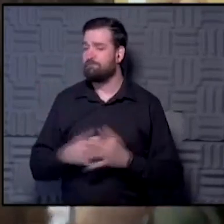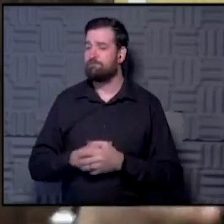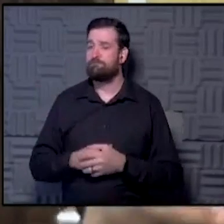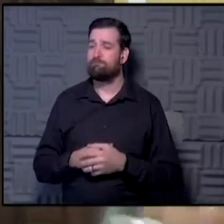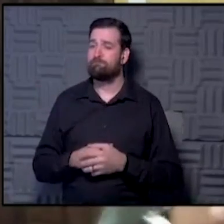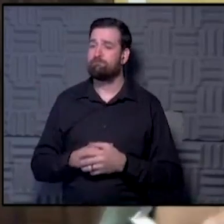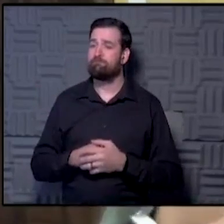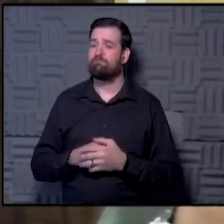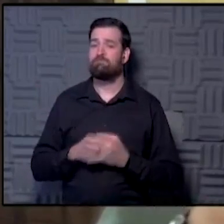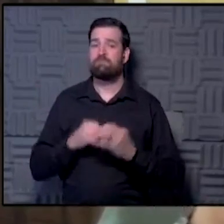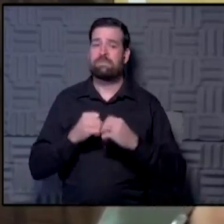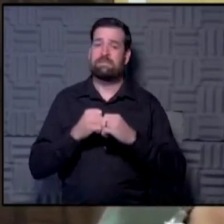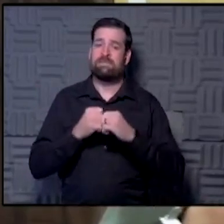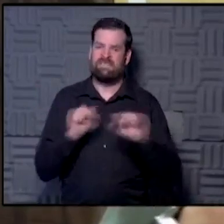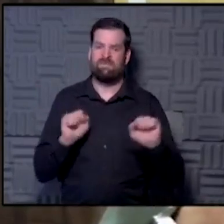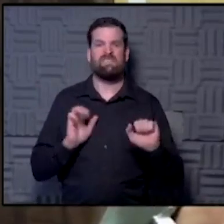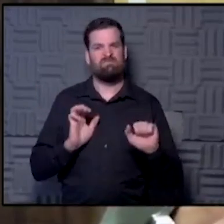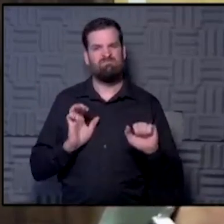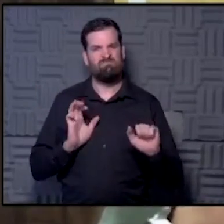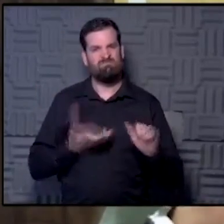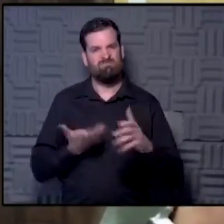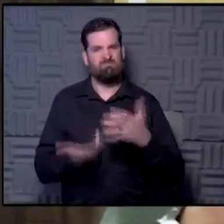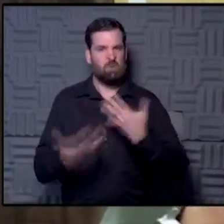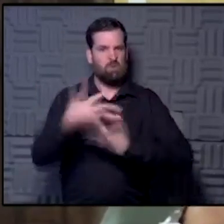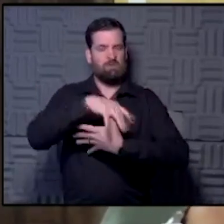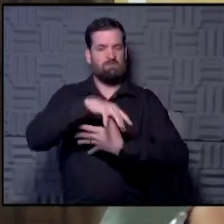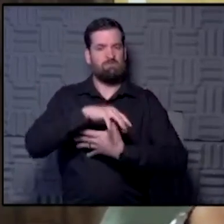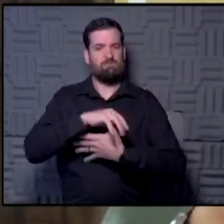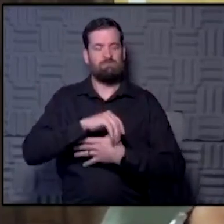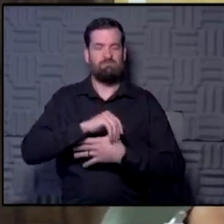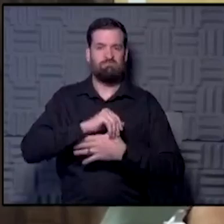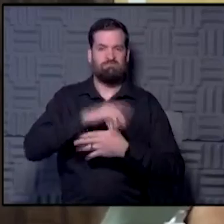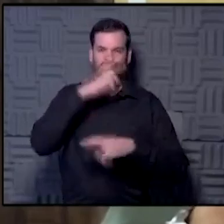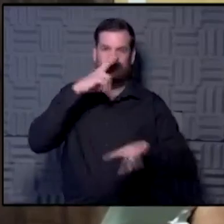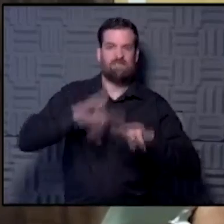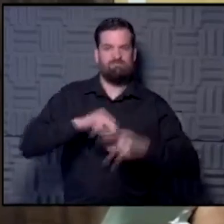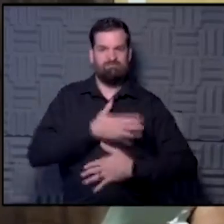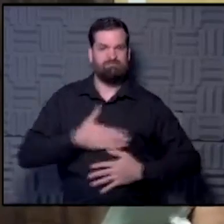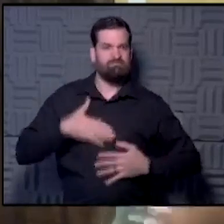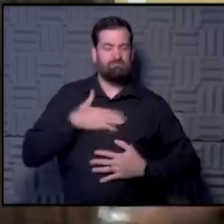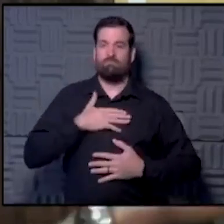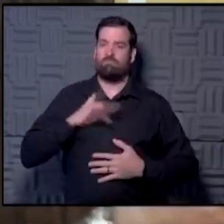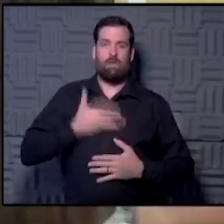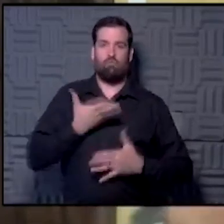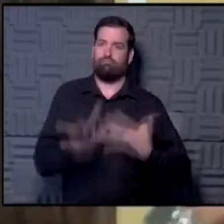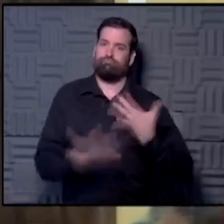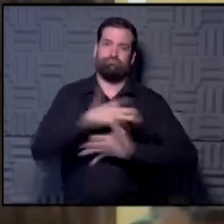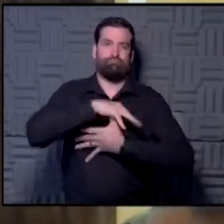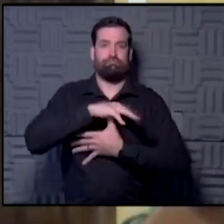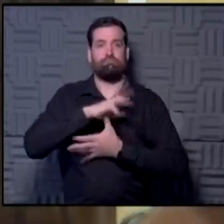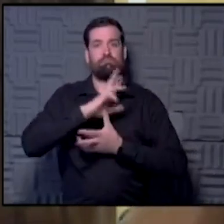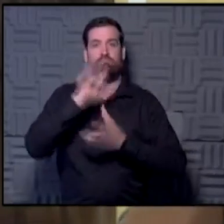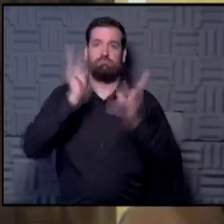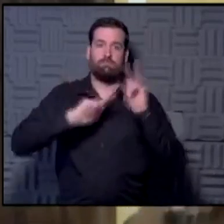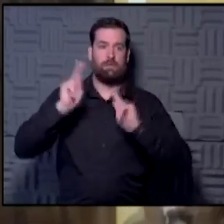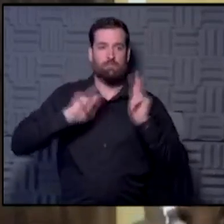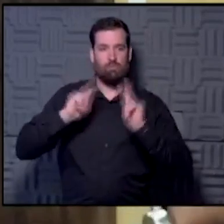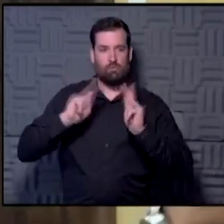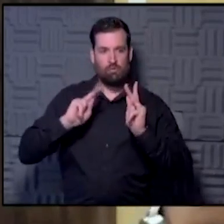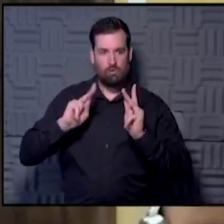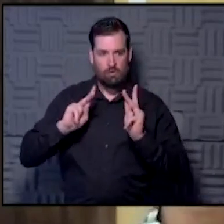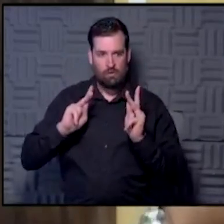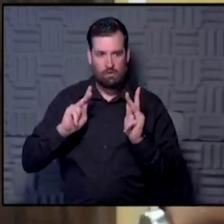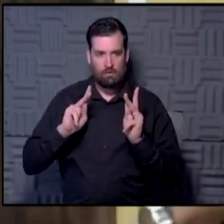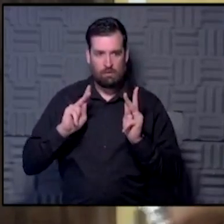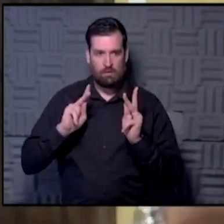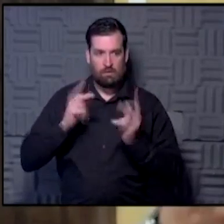Safety is always going to be a priority for us as an attraction. That's the one thing I think that we've always been about, is people essentially exchange